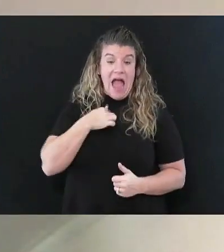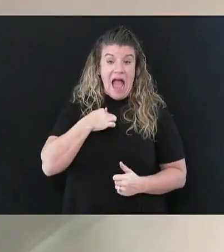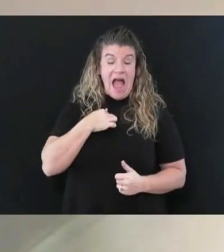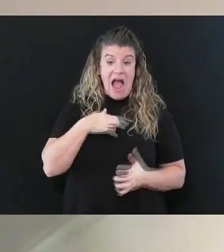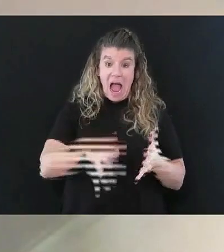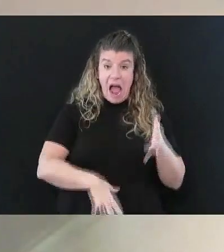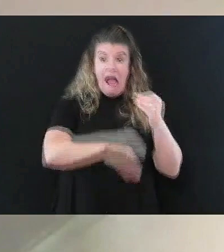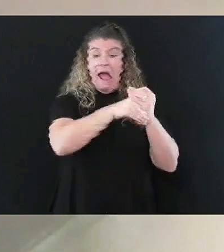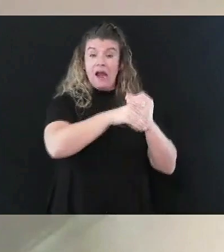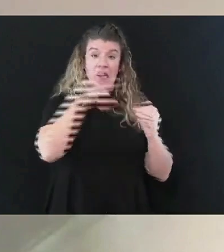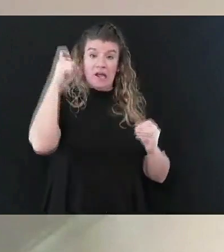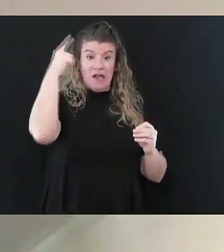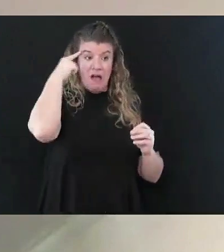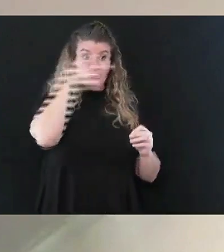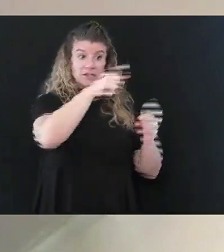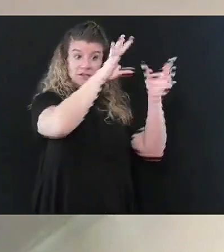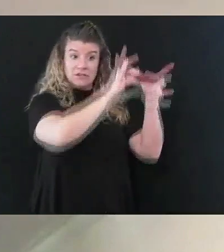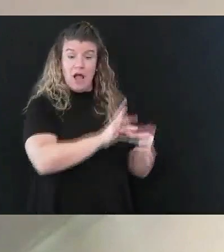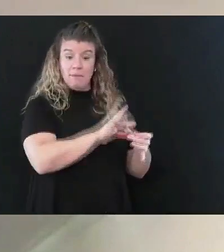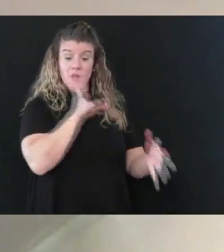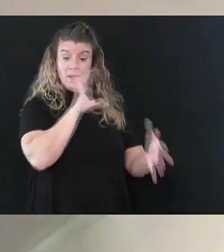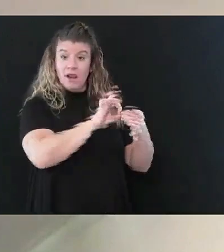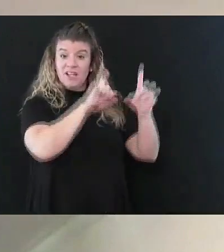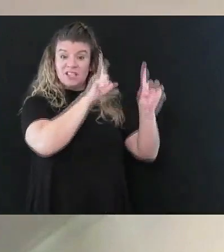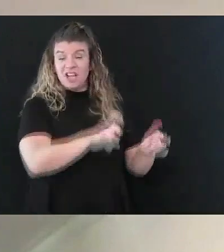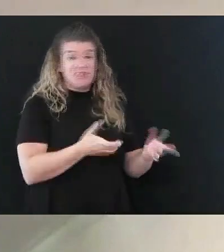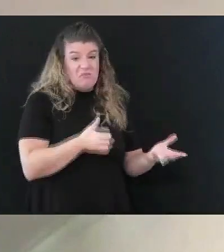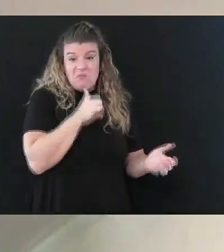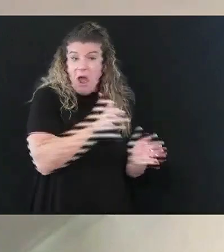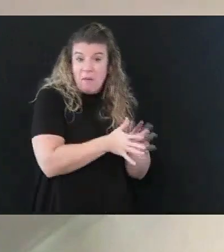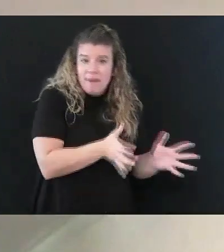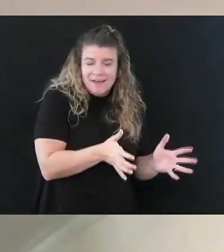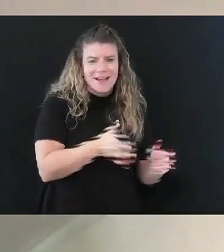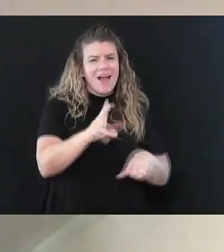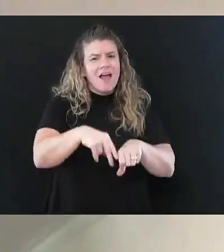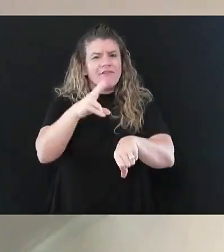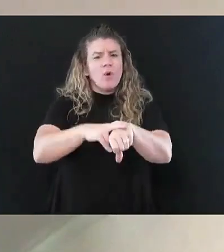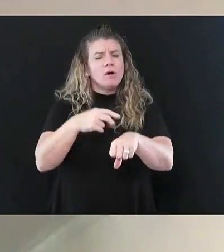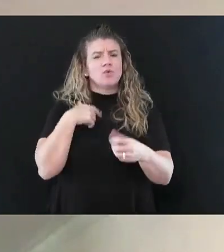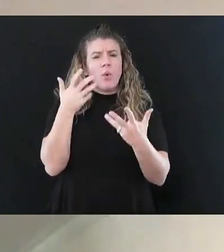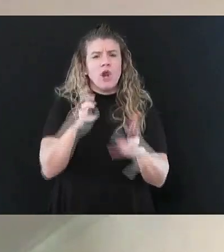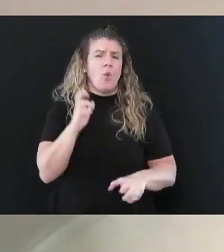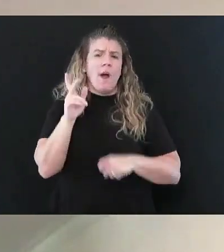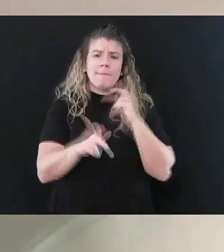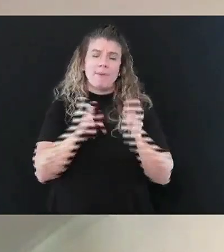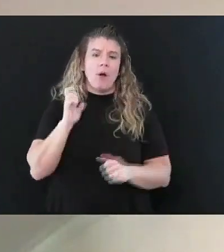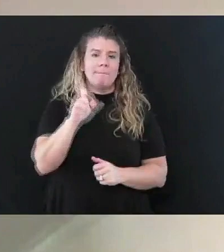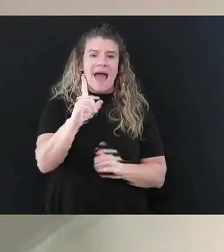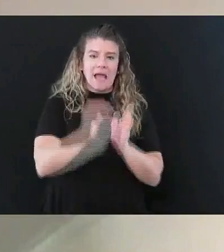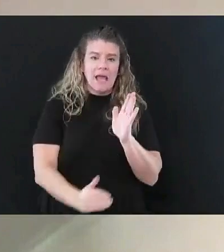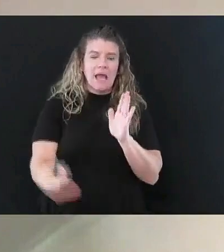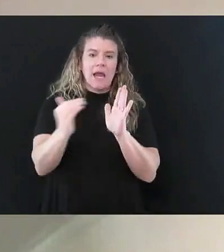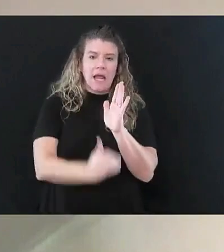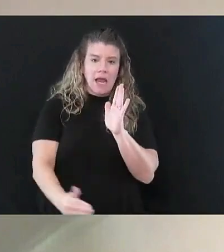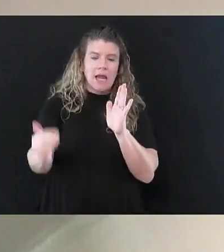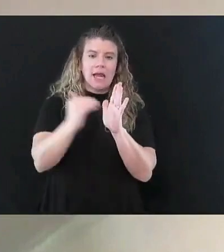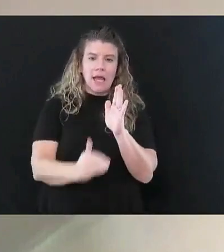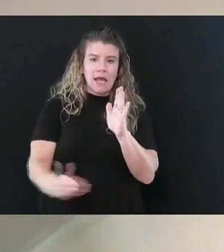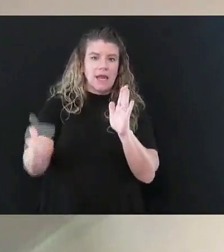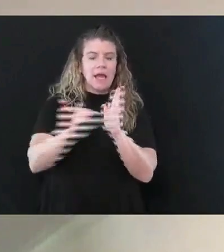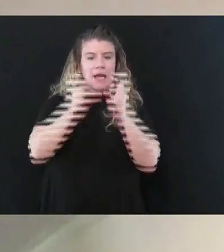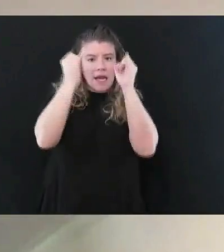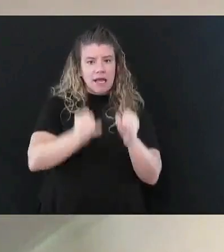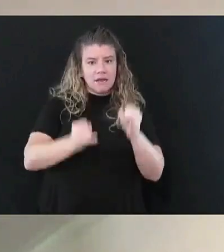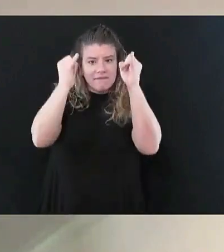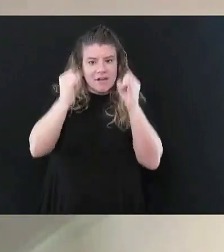what the governor said related to testing. Of course, we don't want to see people just going back over and over again as